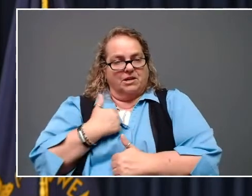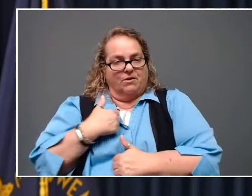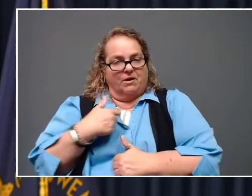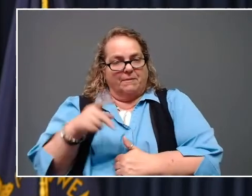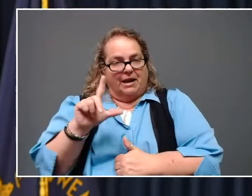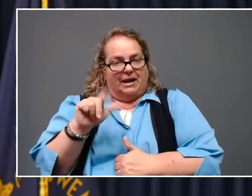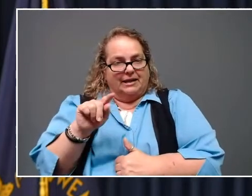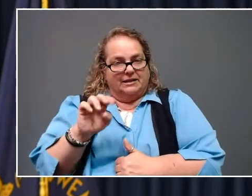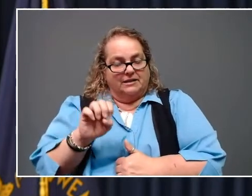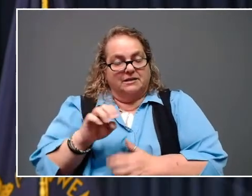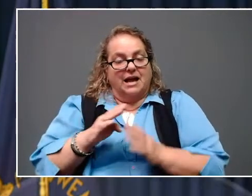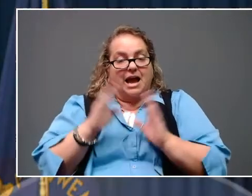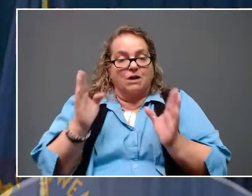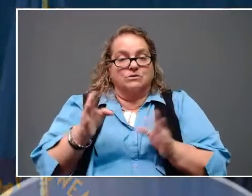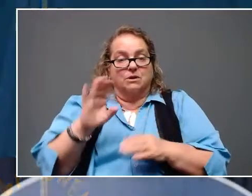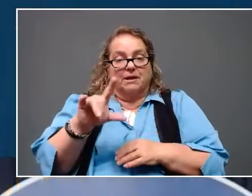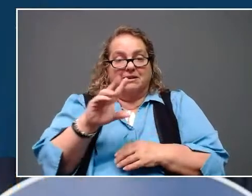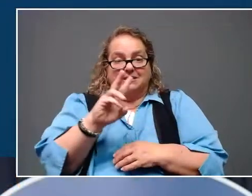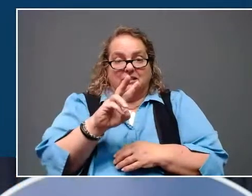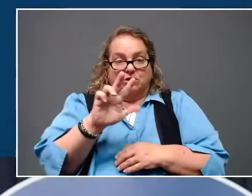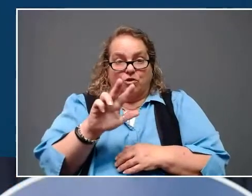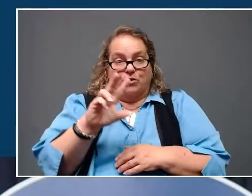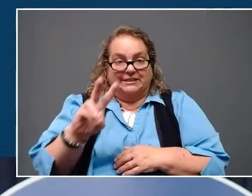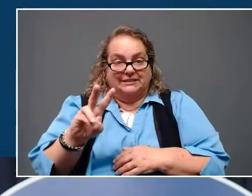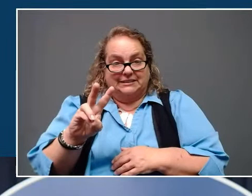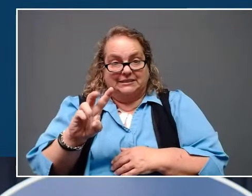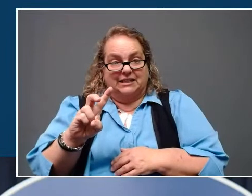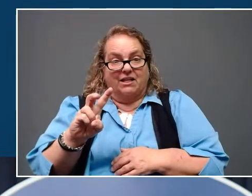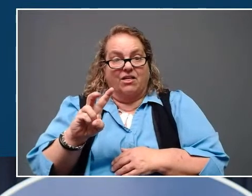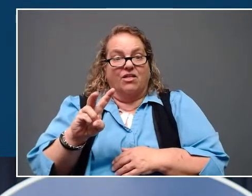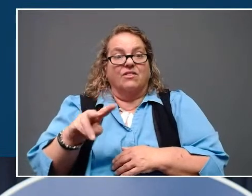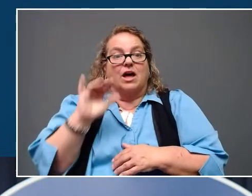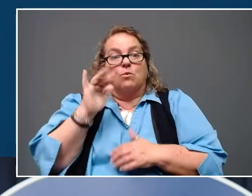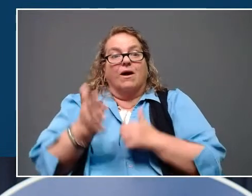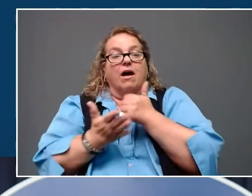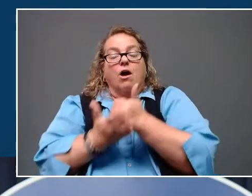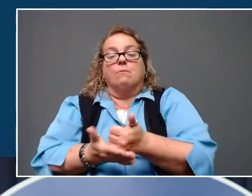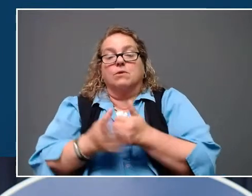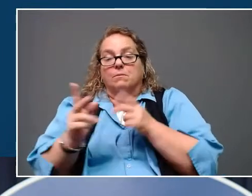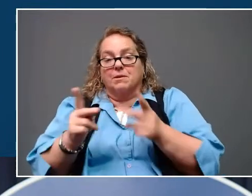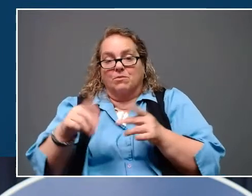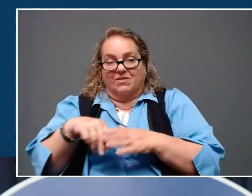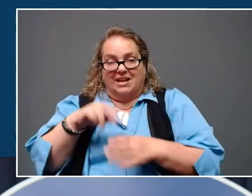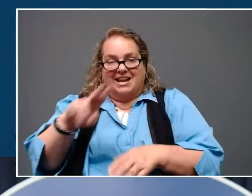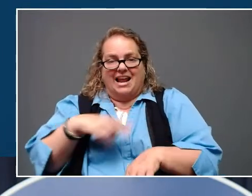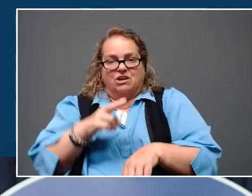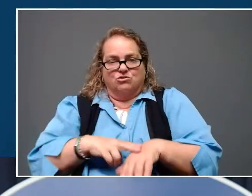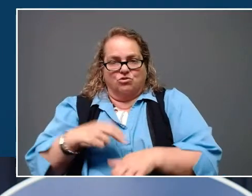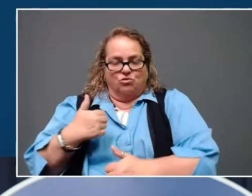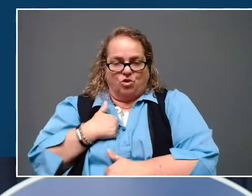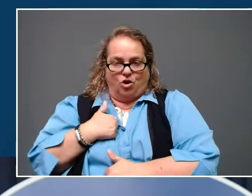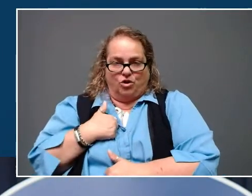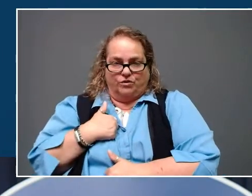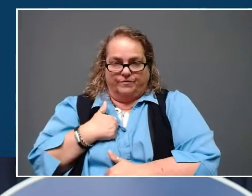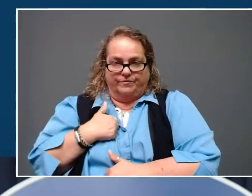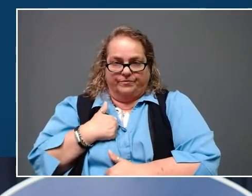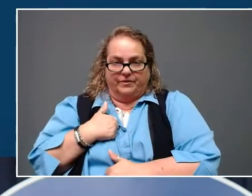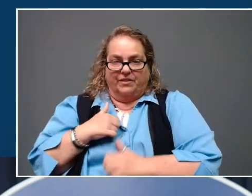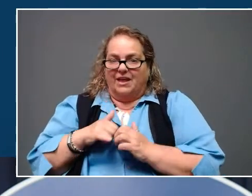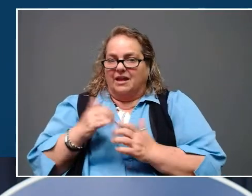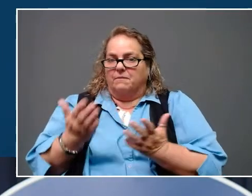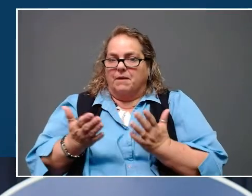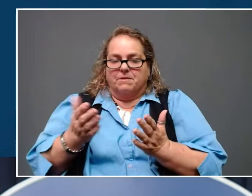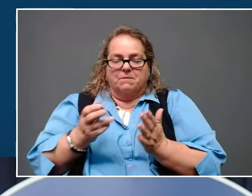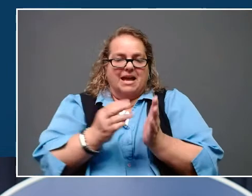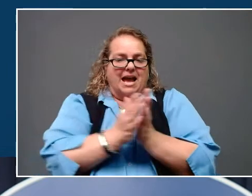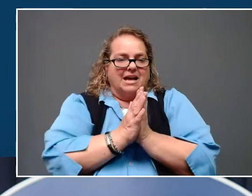House Bill 636. That's going to help, especially those in the National Guard that may be asked to help